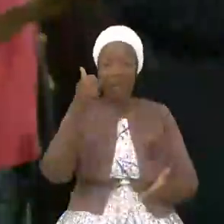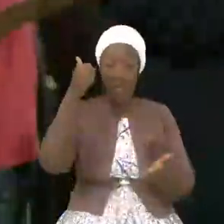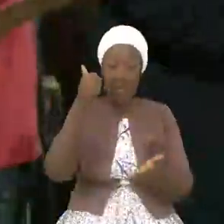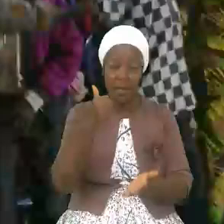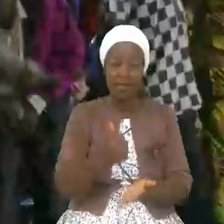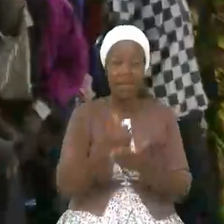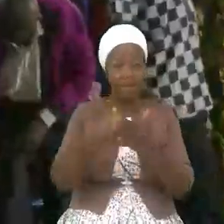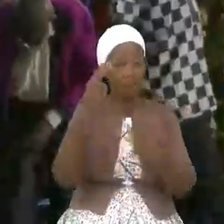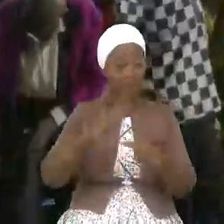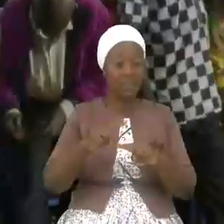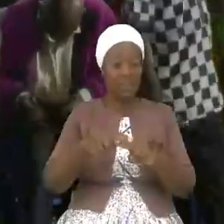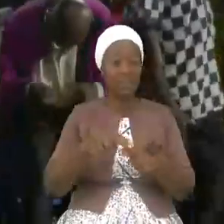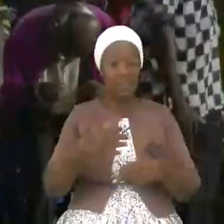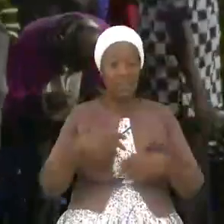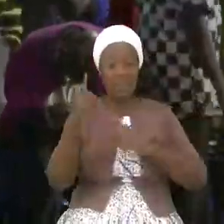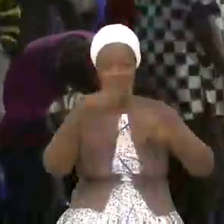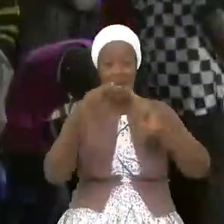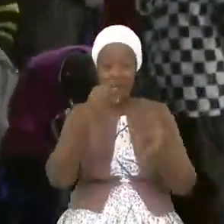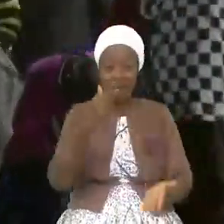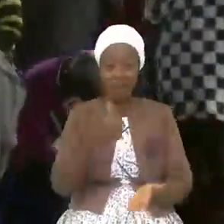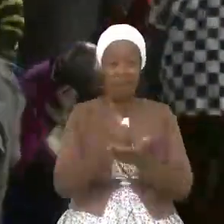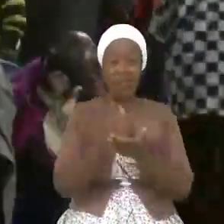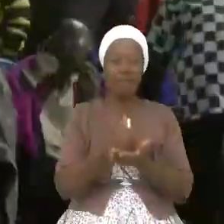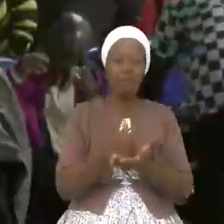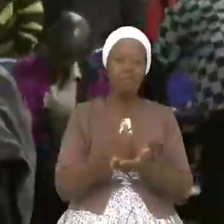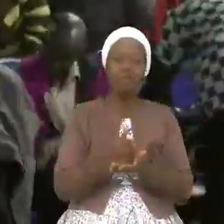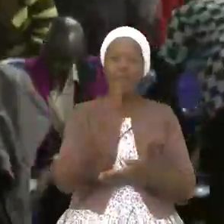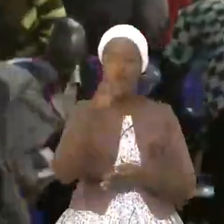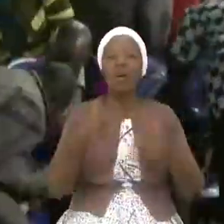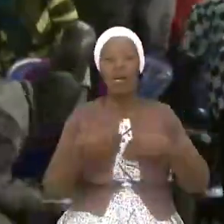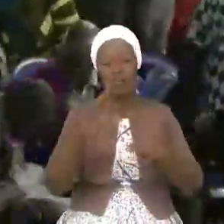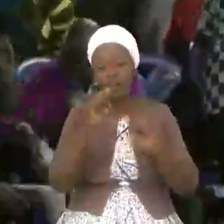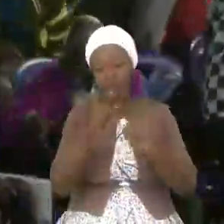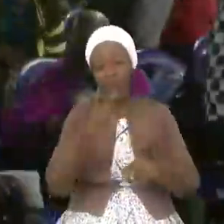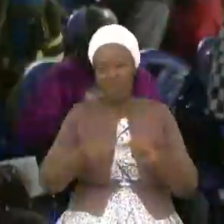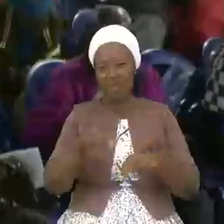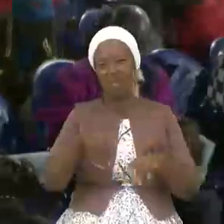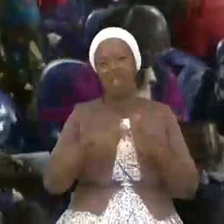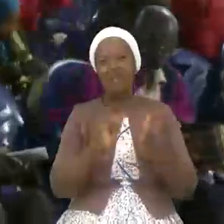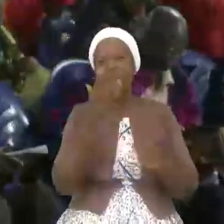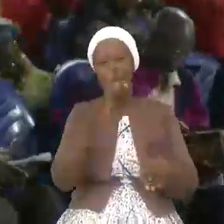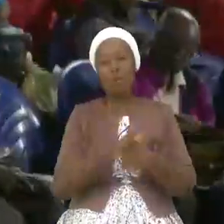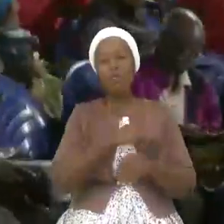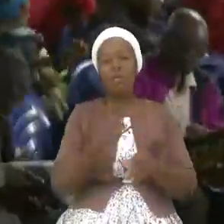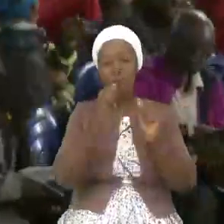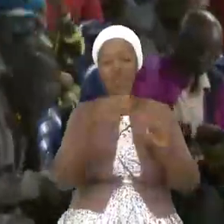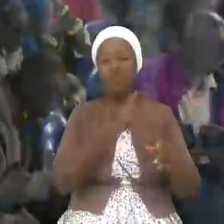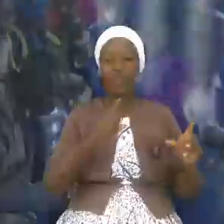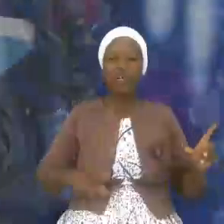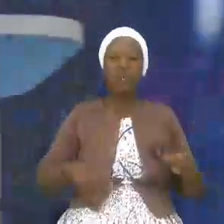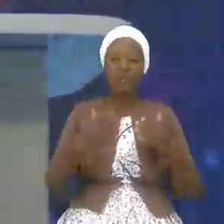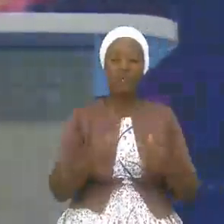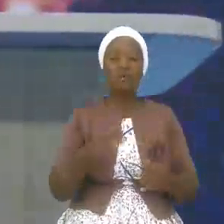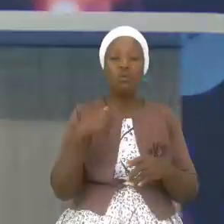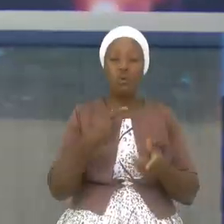has blessed you. Sit down in the promise and the blessing of the Lord. We're coming to Daniel chapter 5. I'm